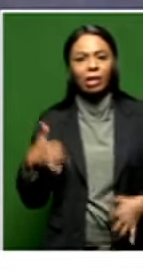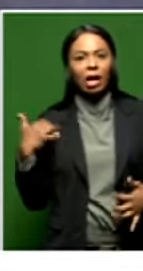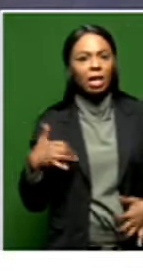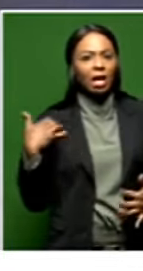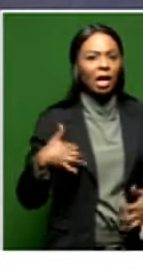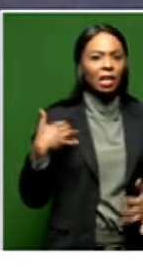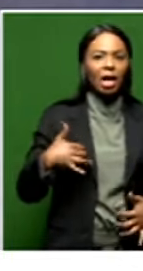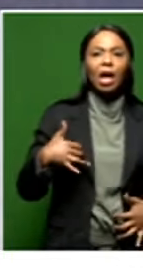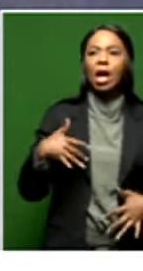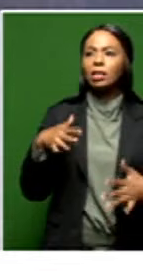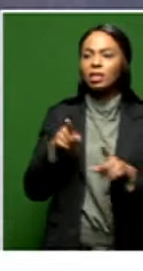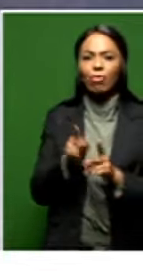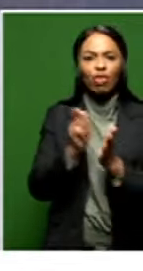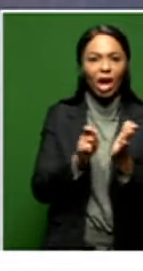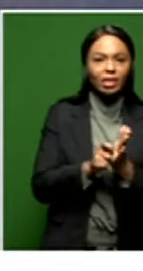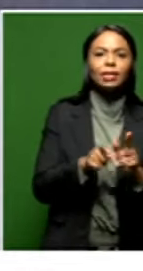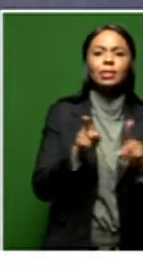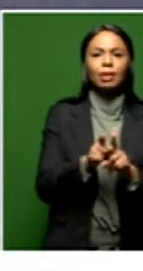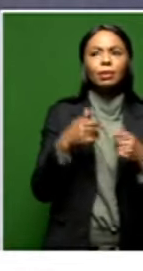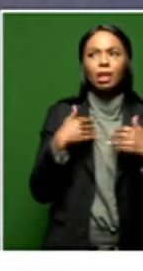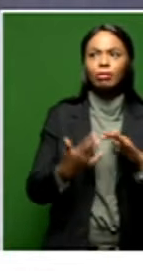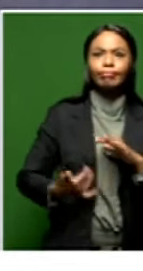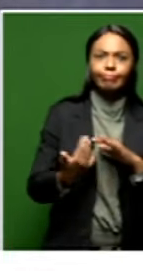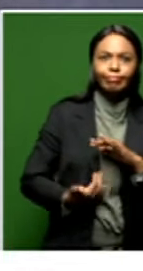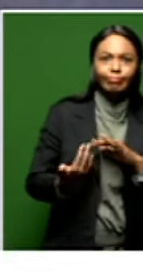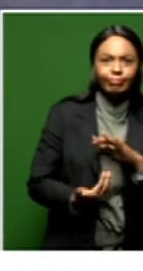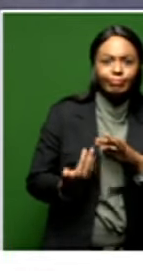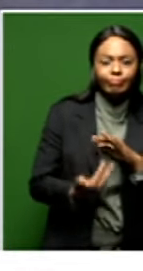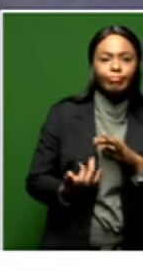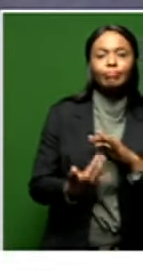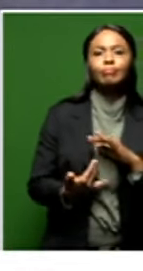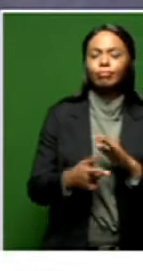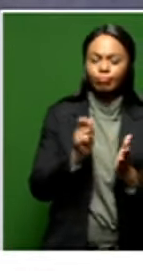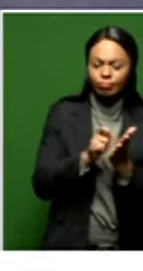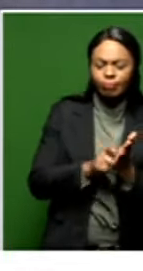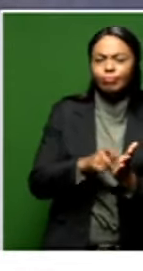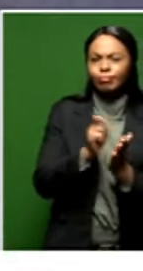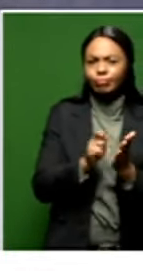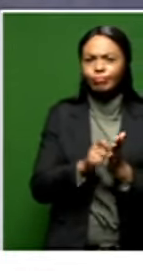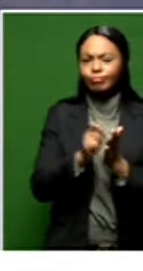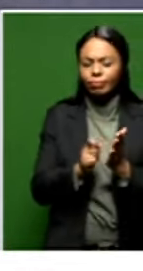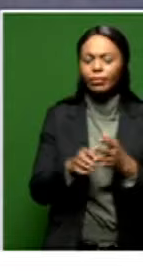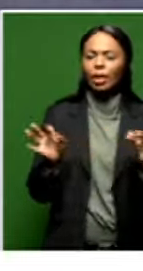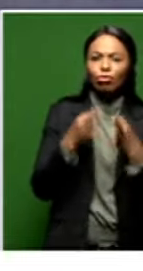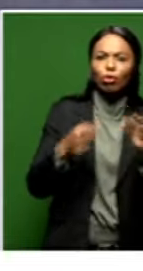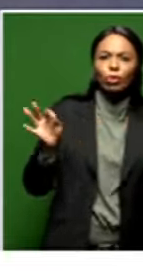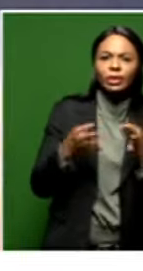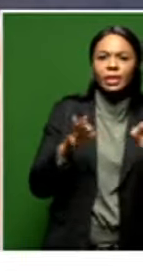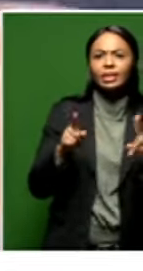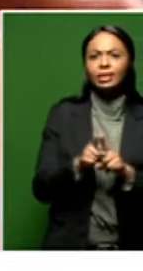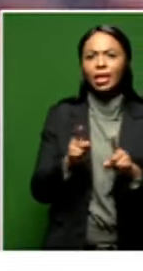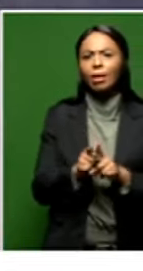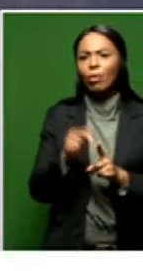where it started for me. I started sort of writing music and also playing guitar, and I